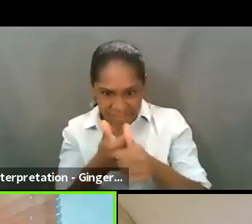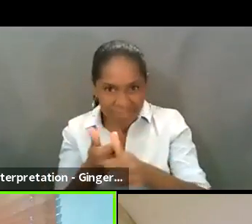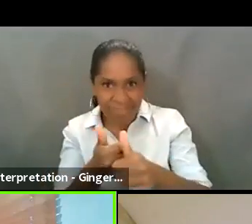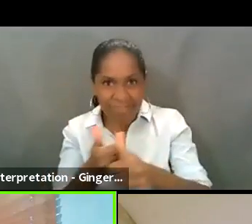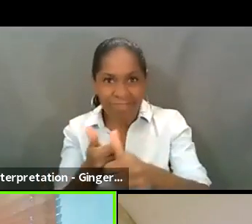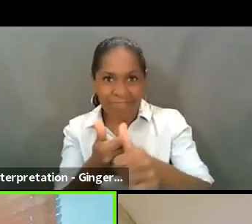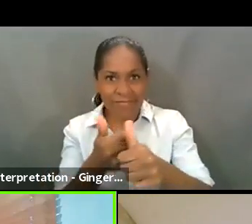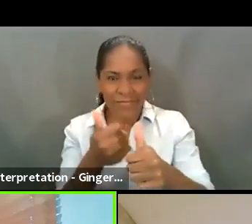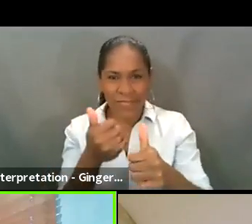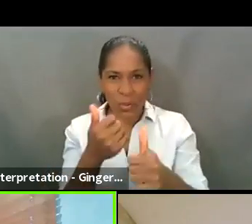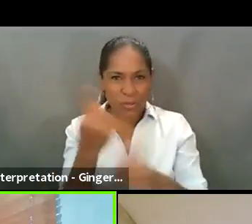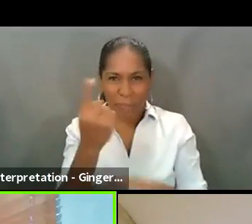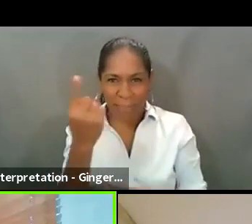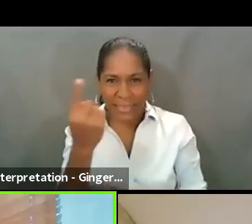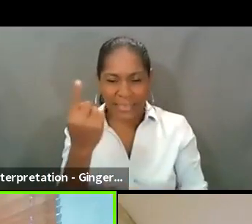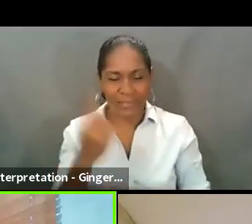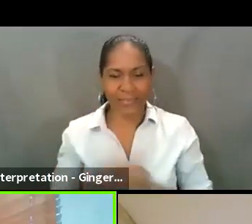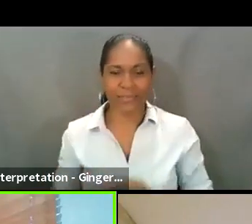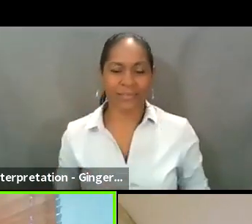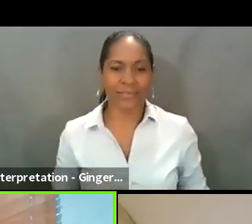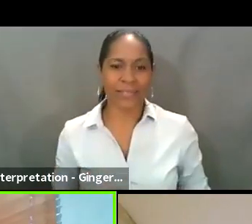follow us or something.